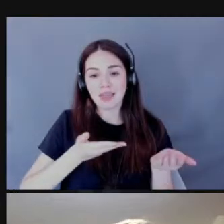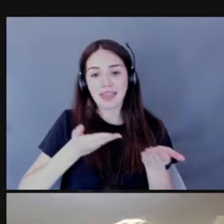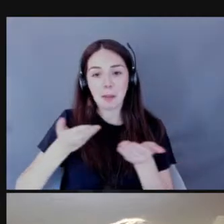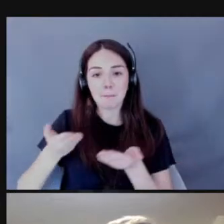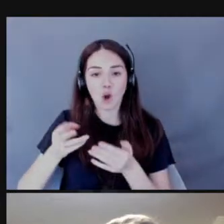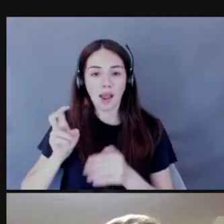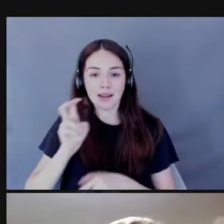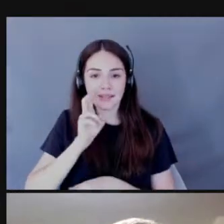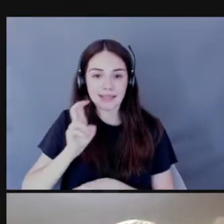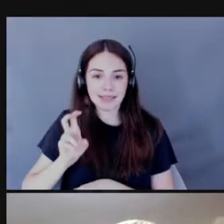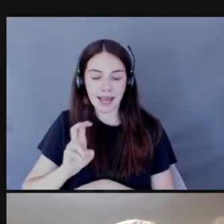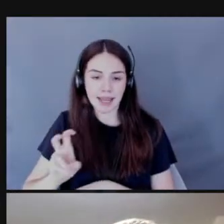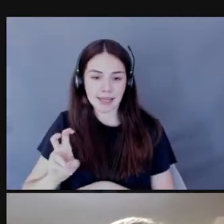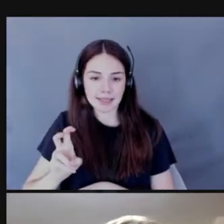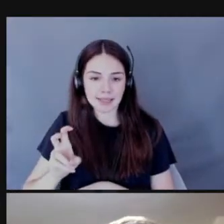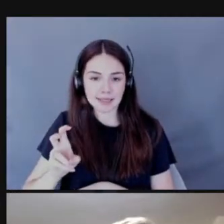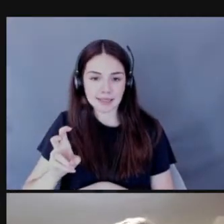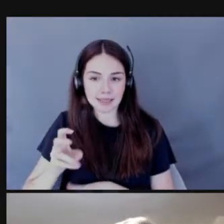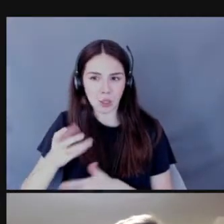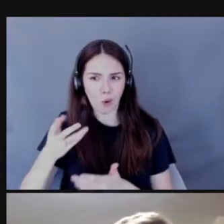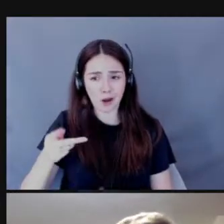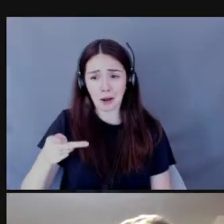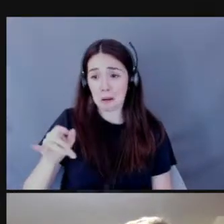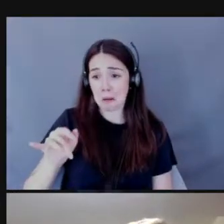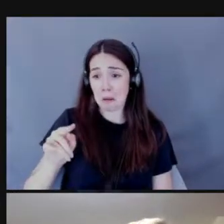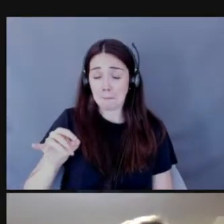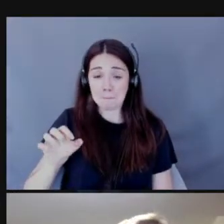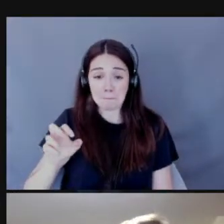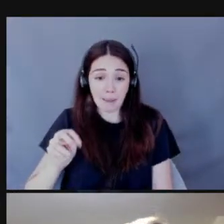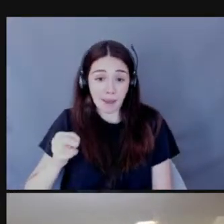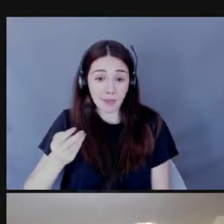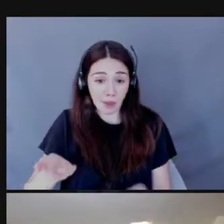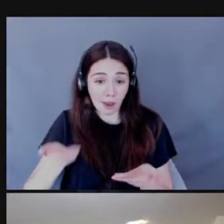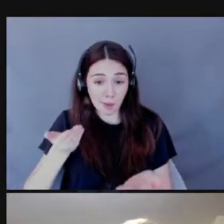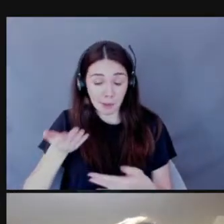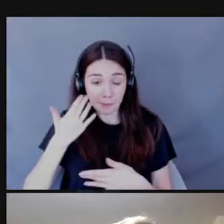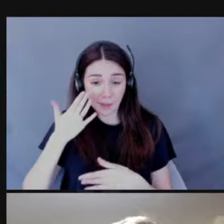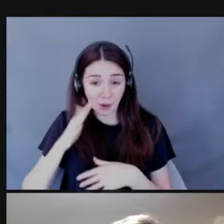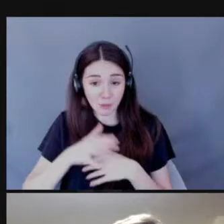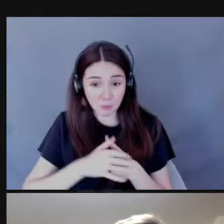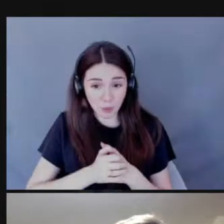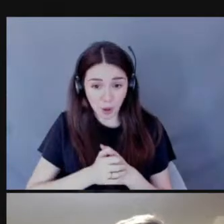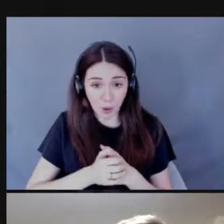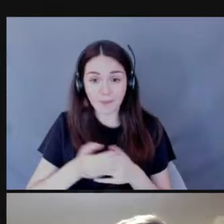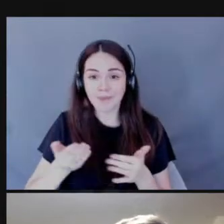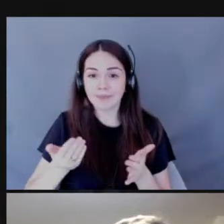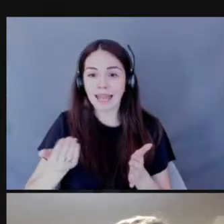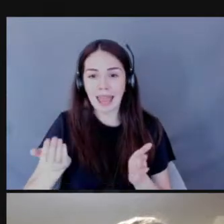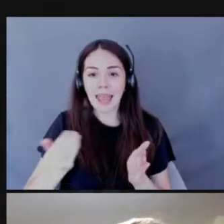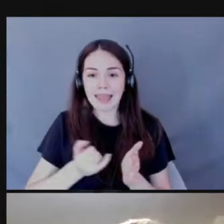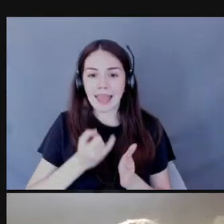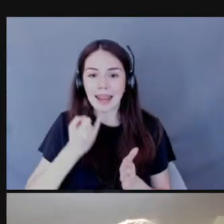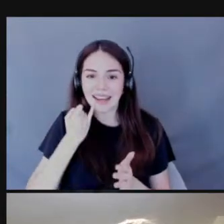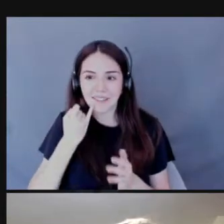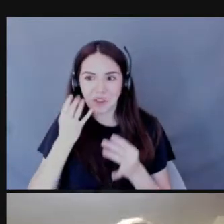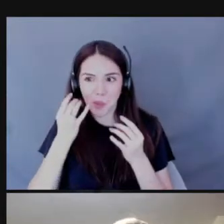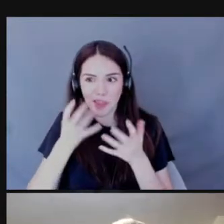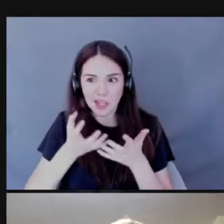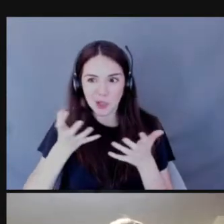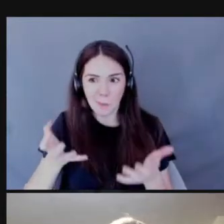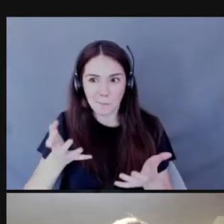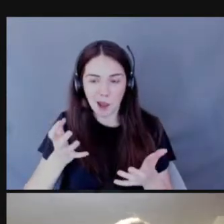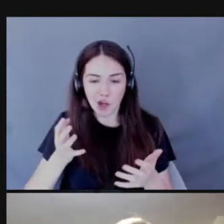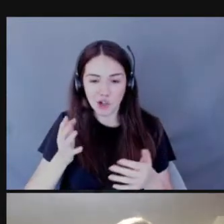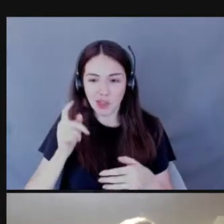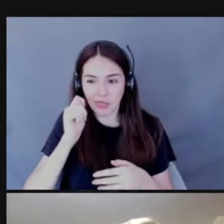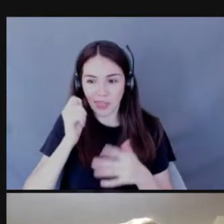or pythons. I don't know. Again, if you start probing at this stuff, it falls apart. But